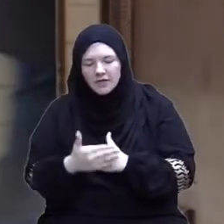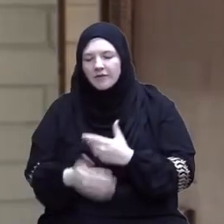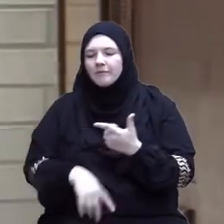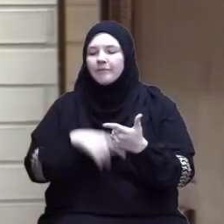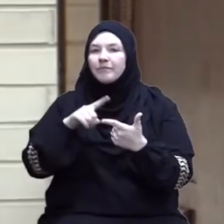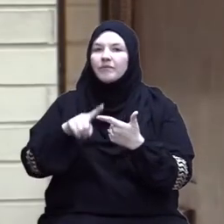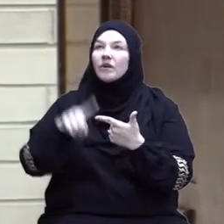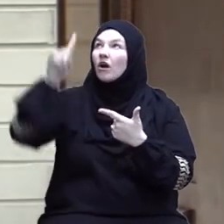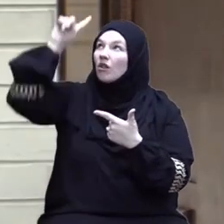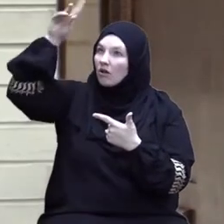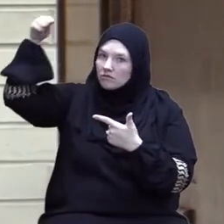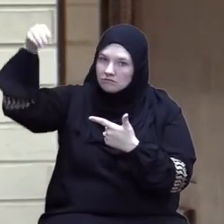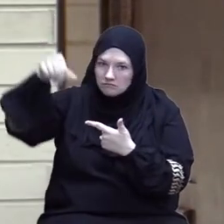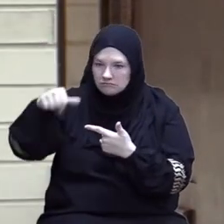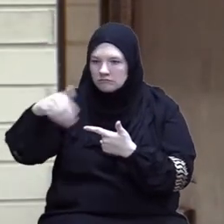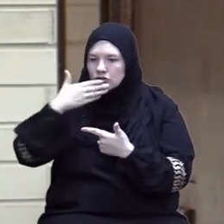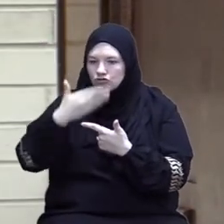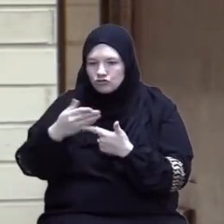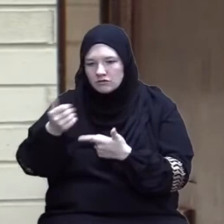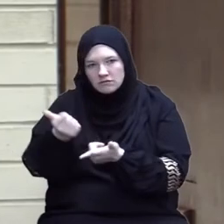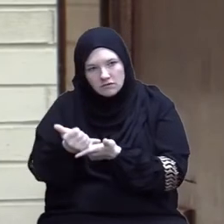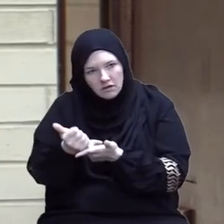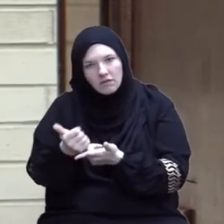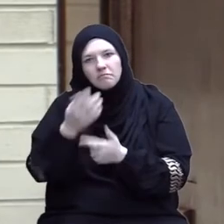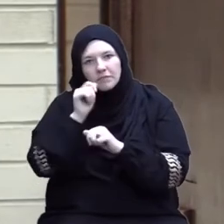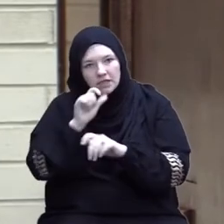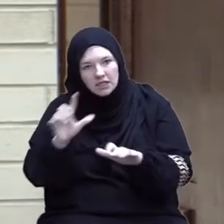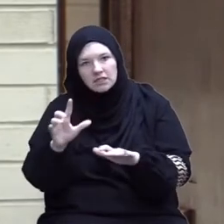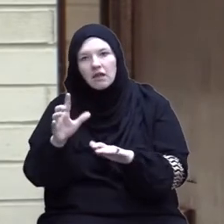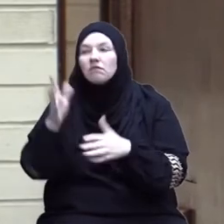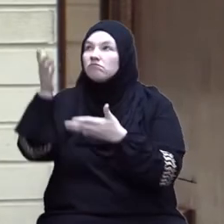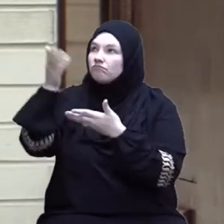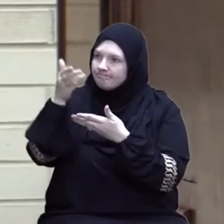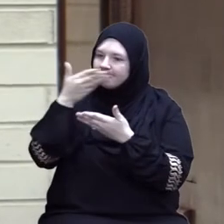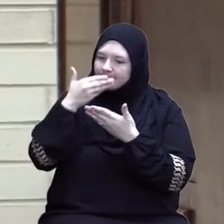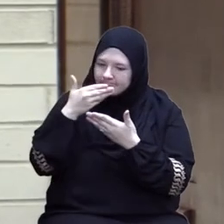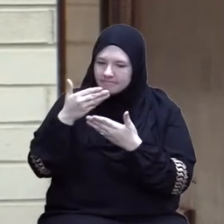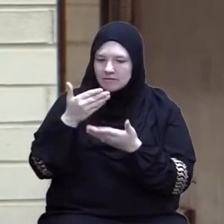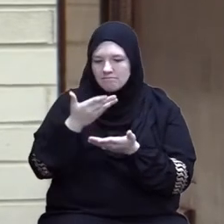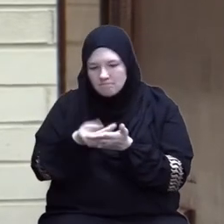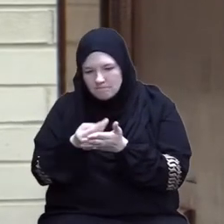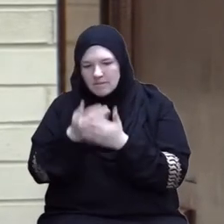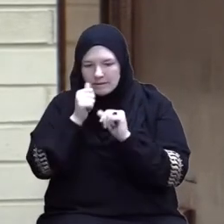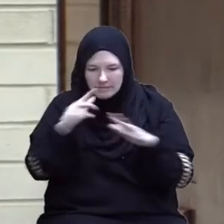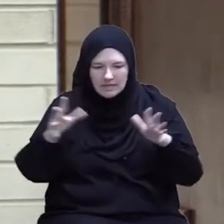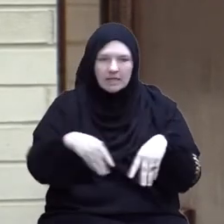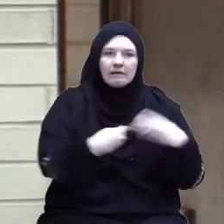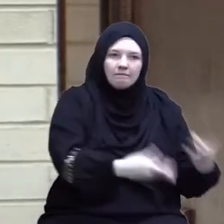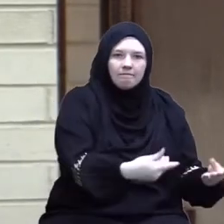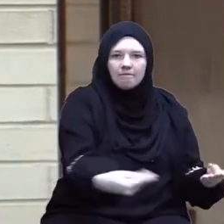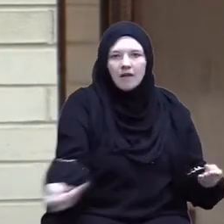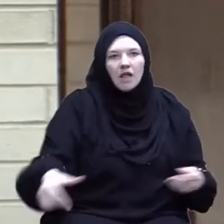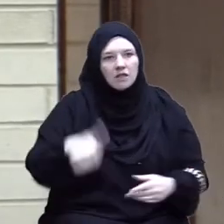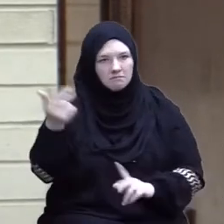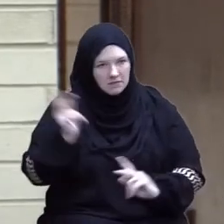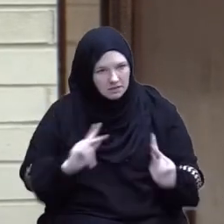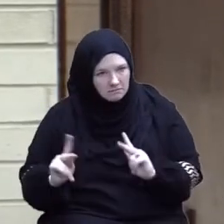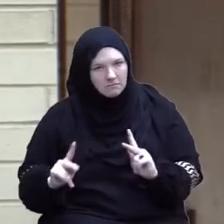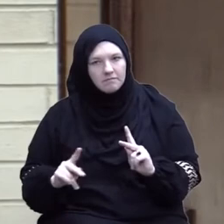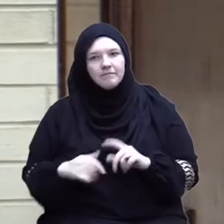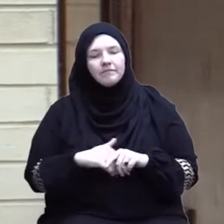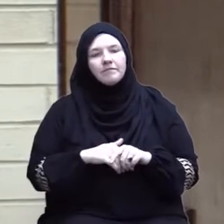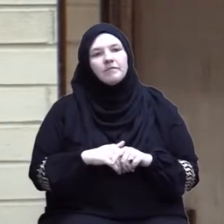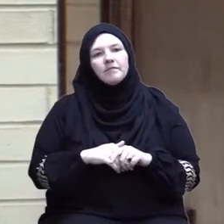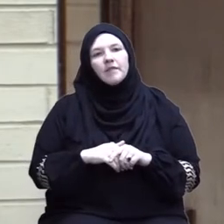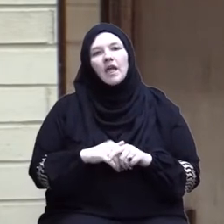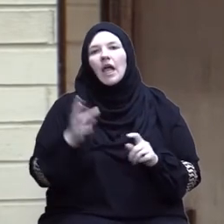them, and believe in what has been sent down unto you, and what has been sent down